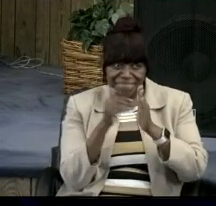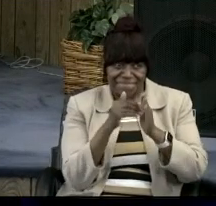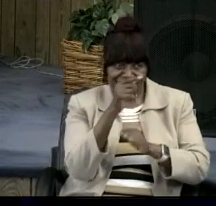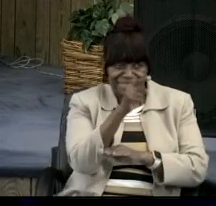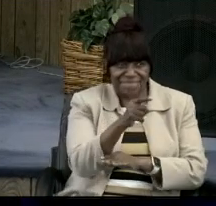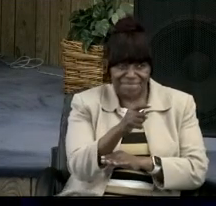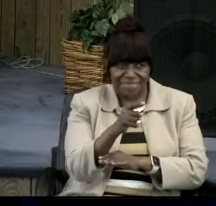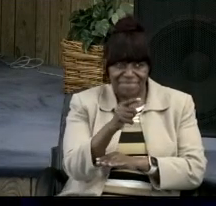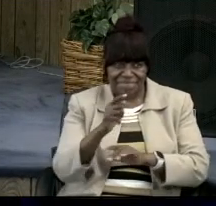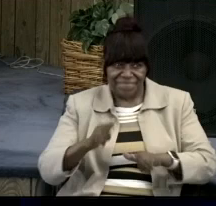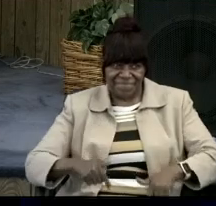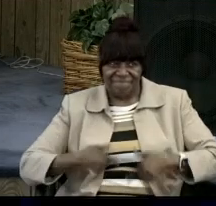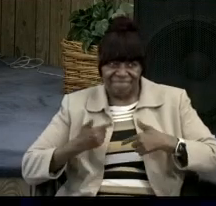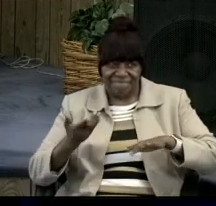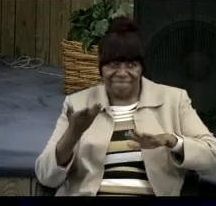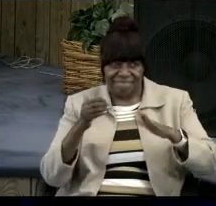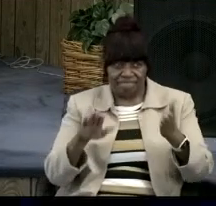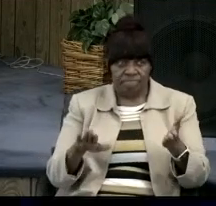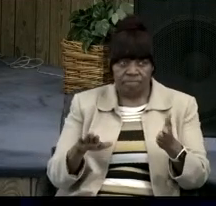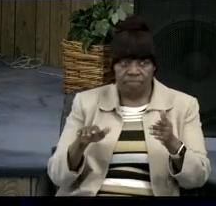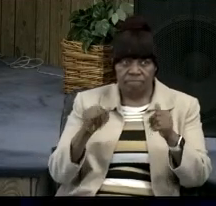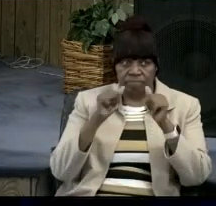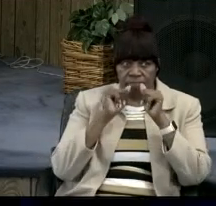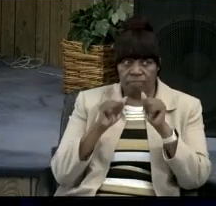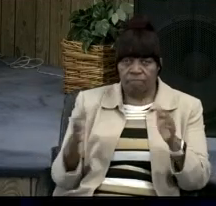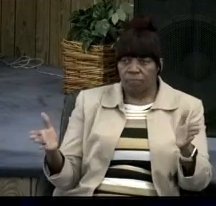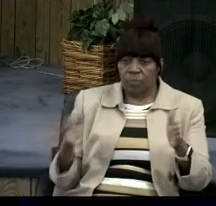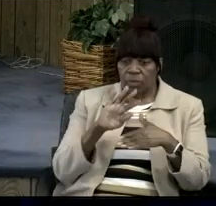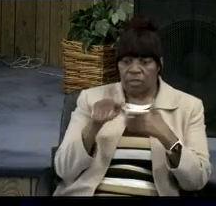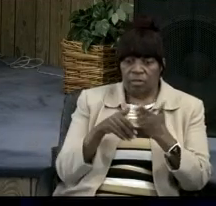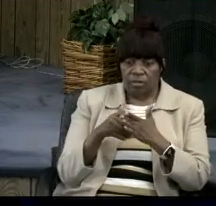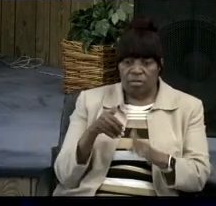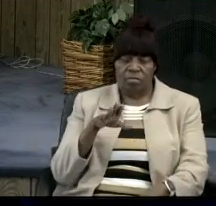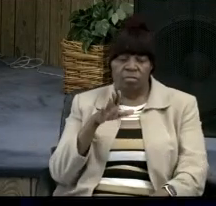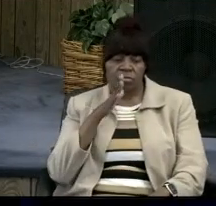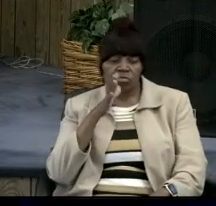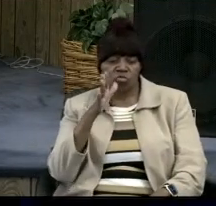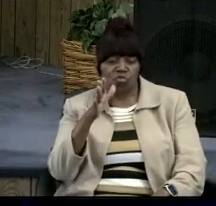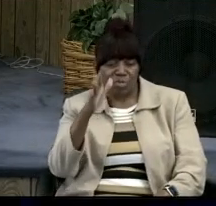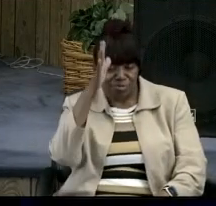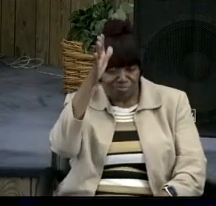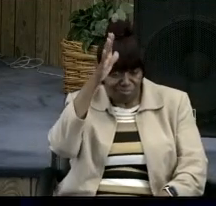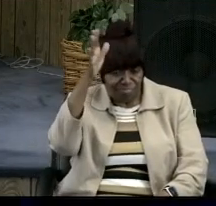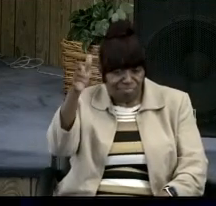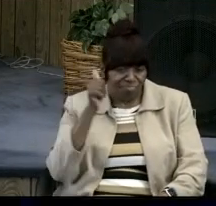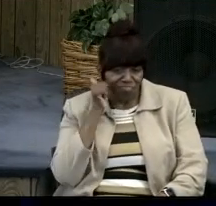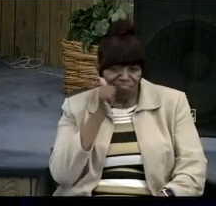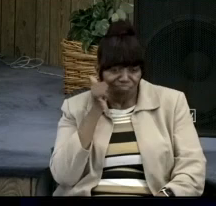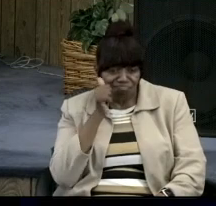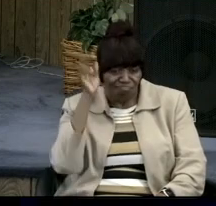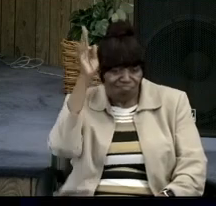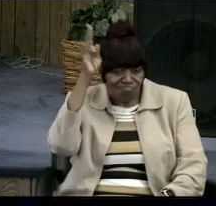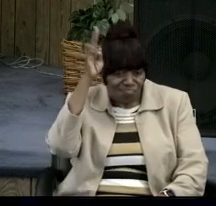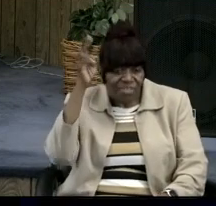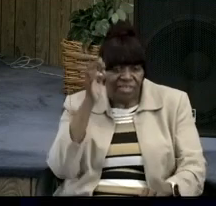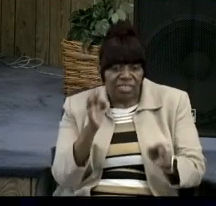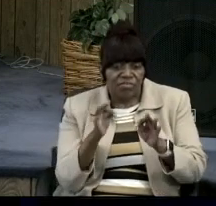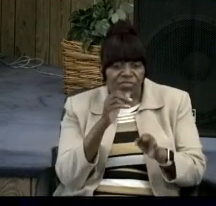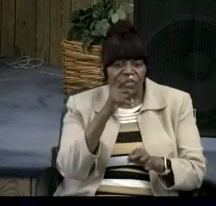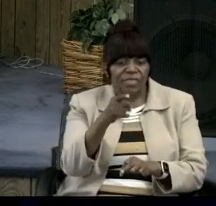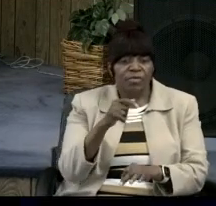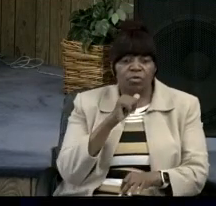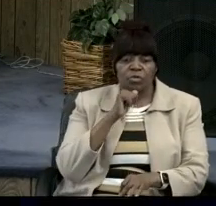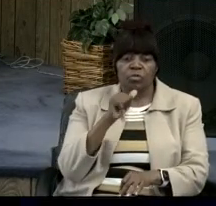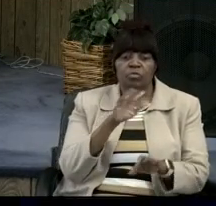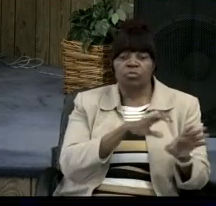is in front of you, mom, dad, guardian, grandparent, auntie, uncle. Life and death is in front of you. And if you are out